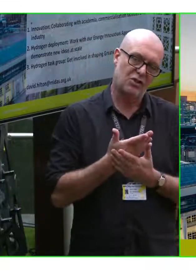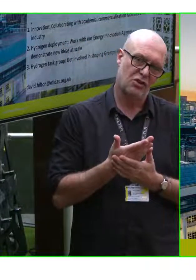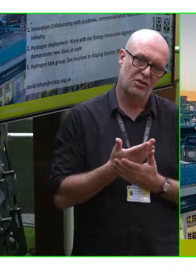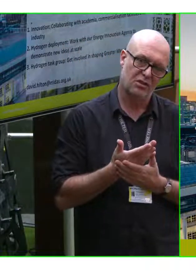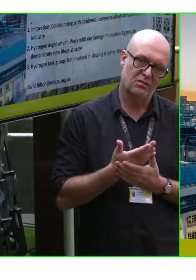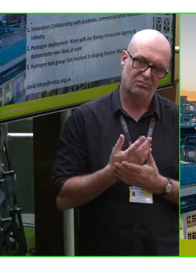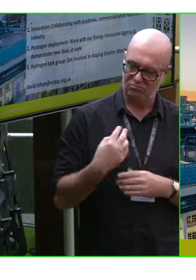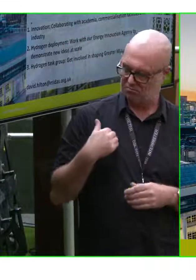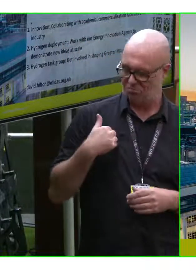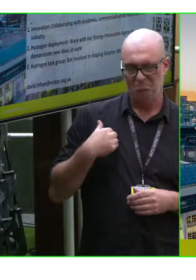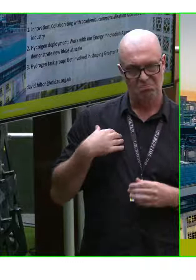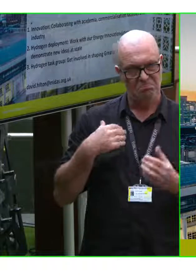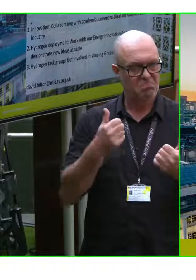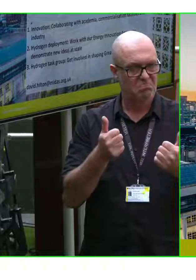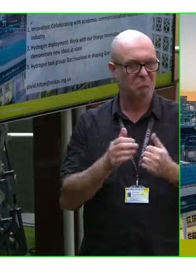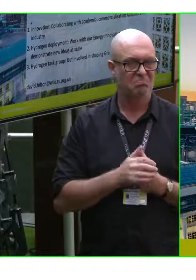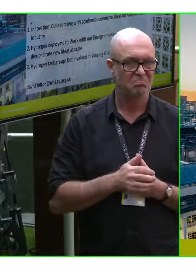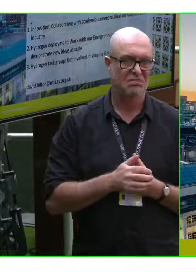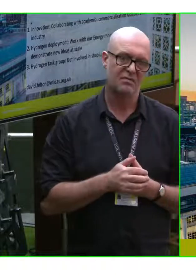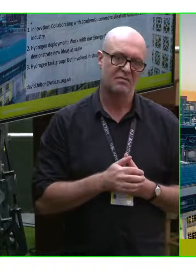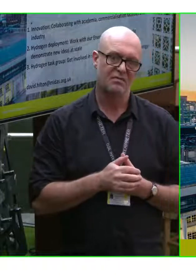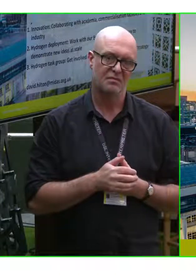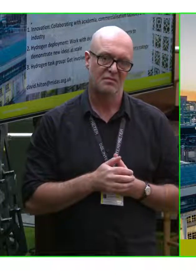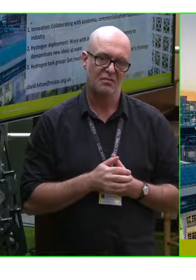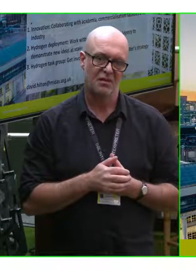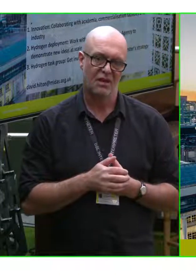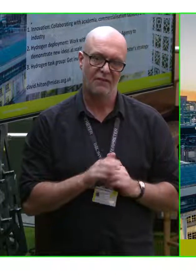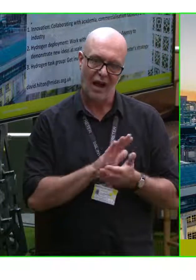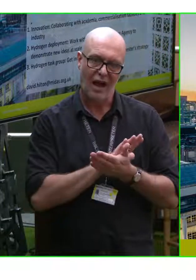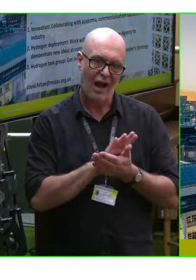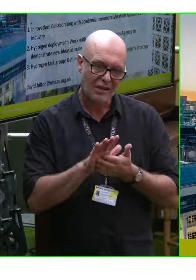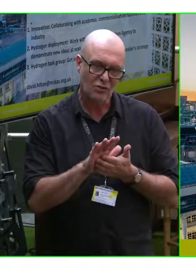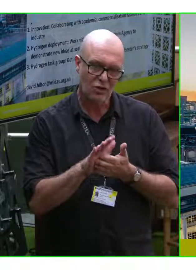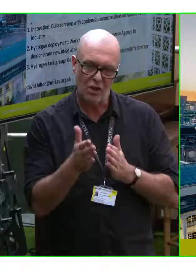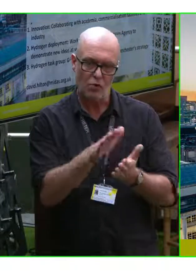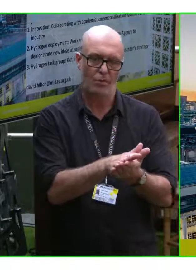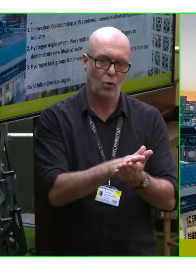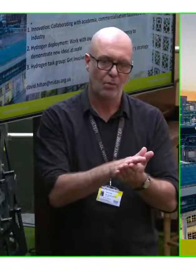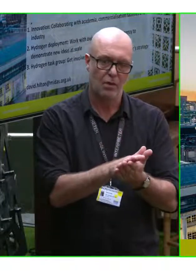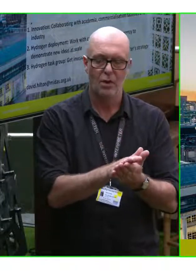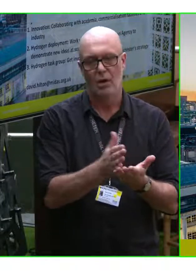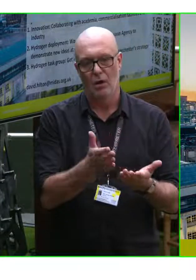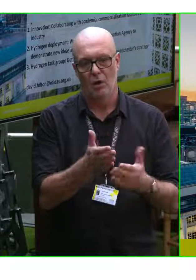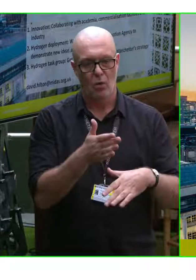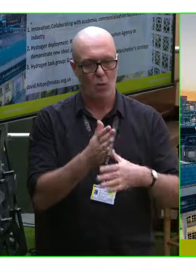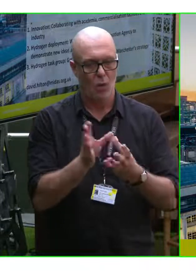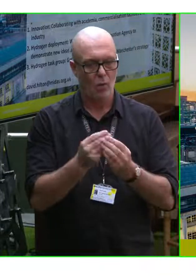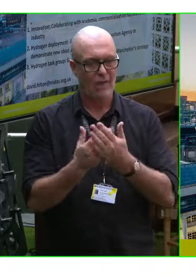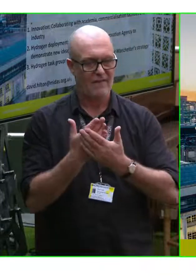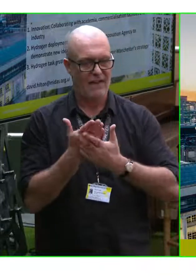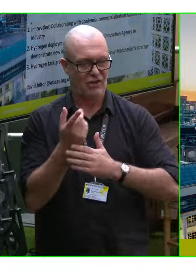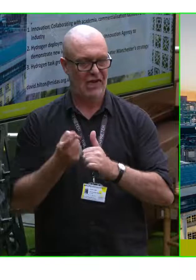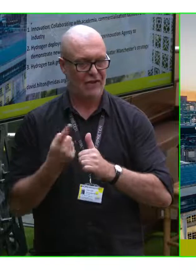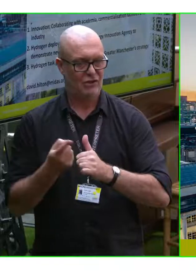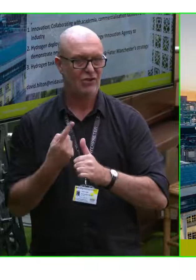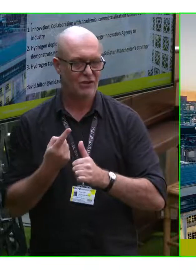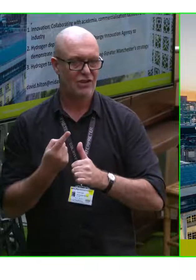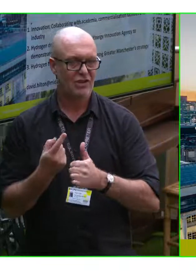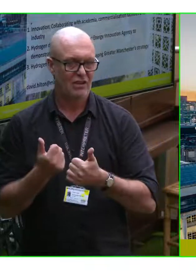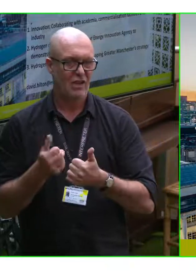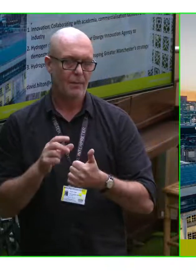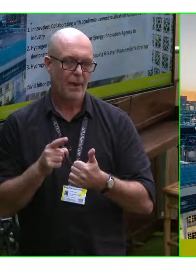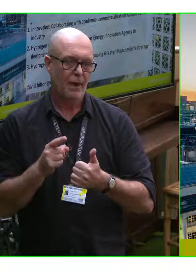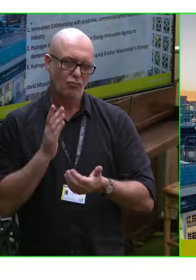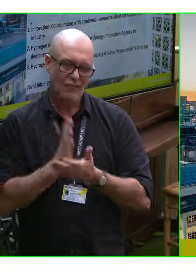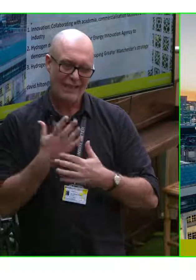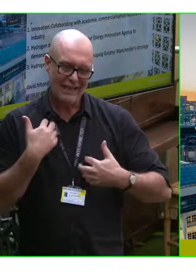my colleagues at the Energy Innovation Agency. For hydrogen deployment, work with our innovation agency again, but I'm